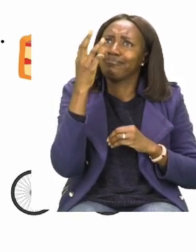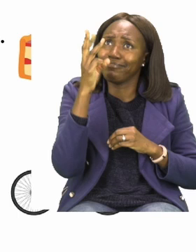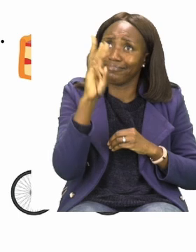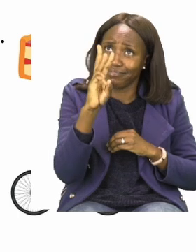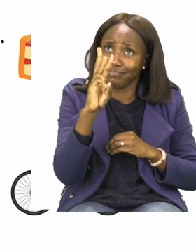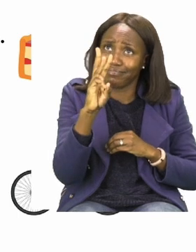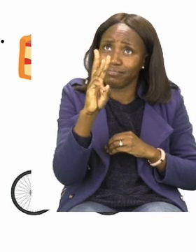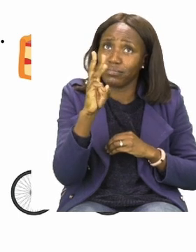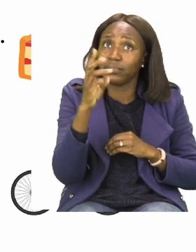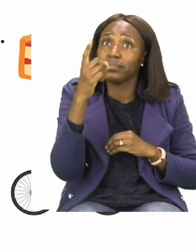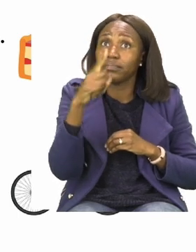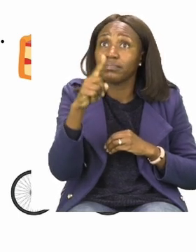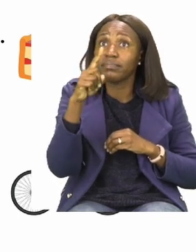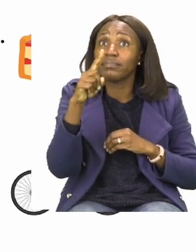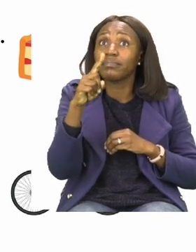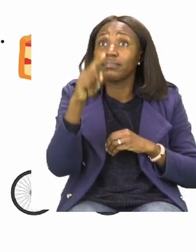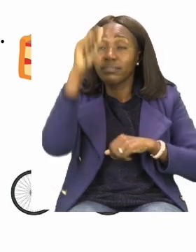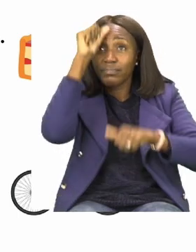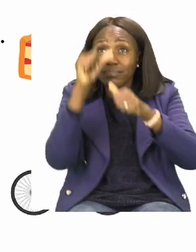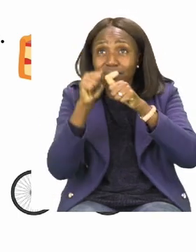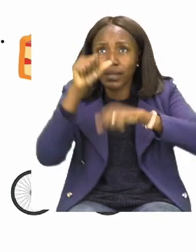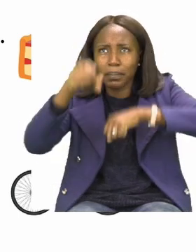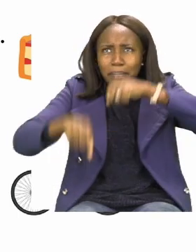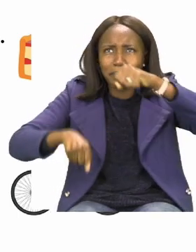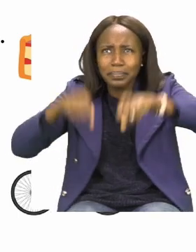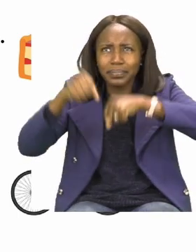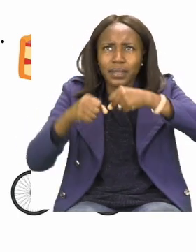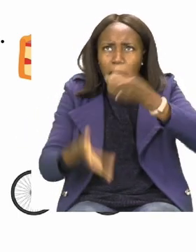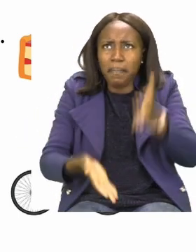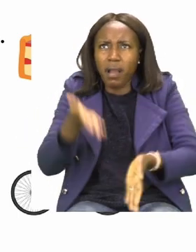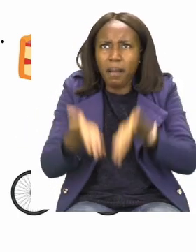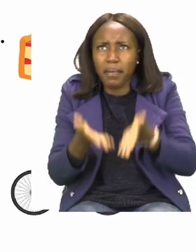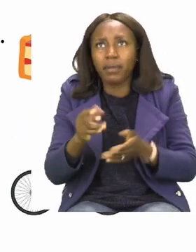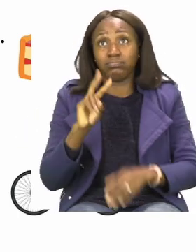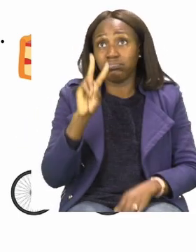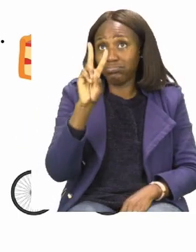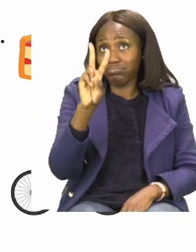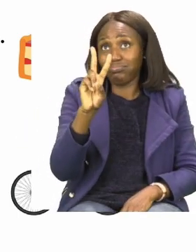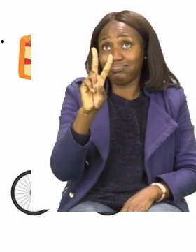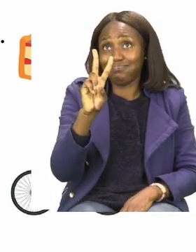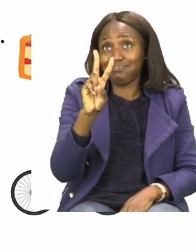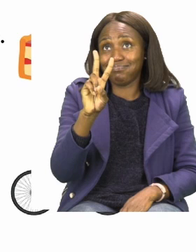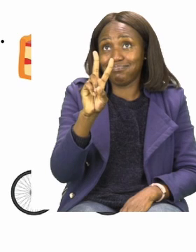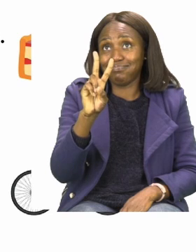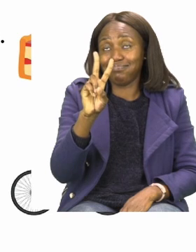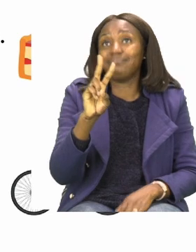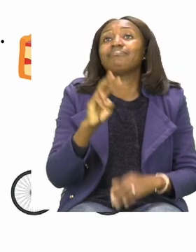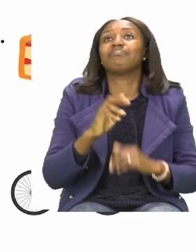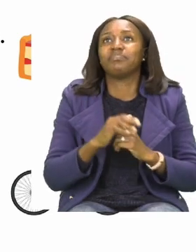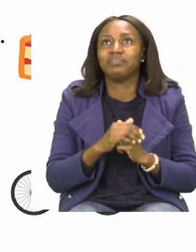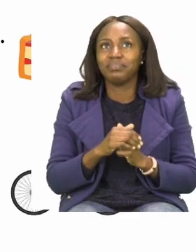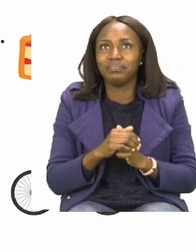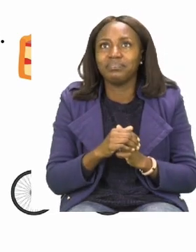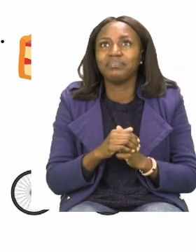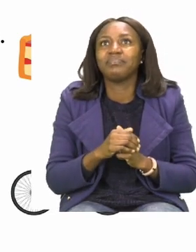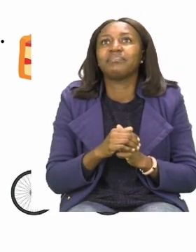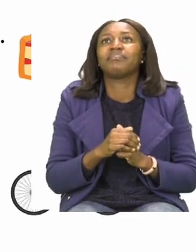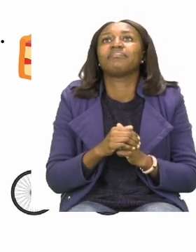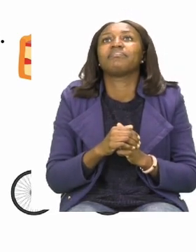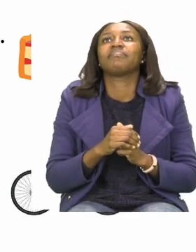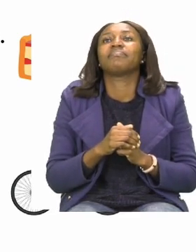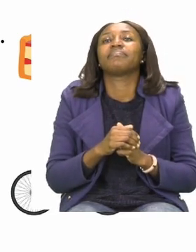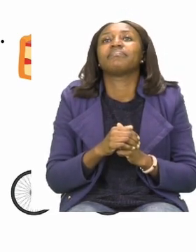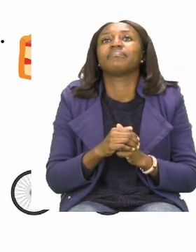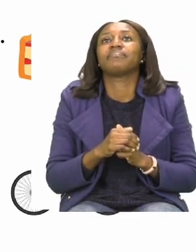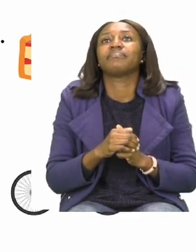But we know that a bicycle has 2 wheels. So we